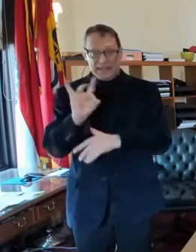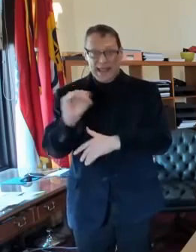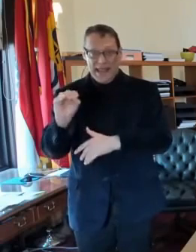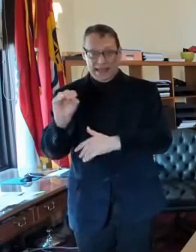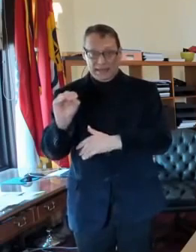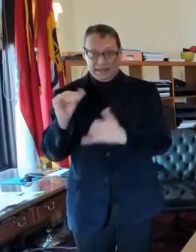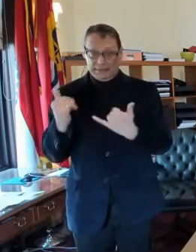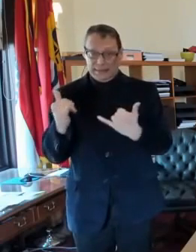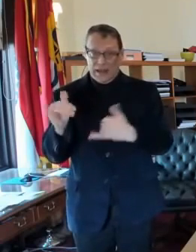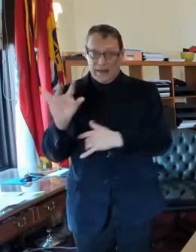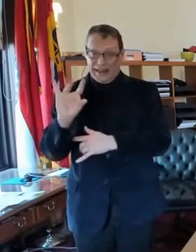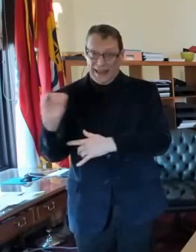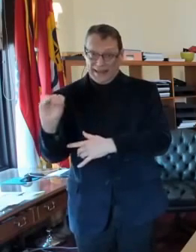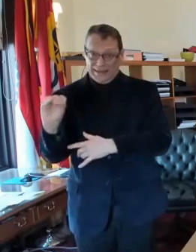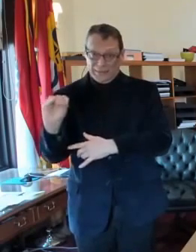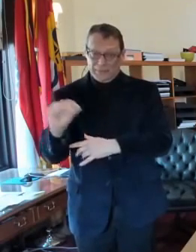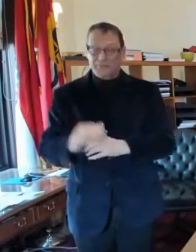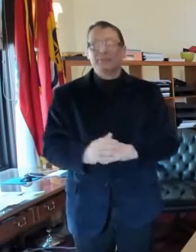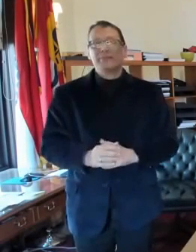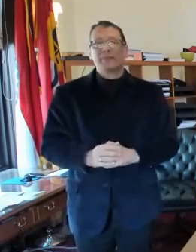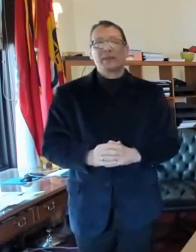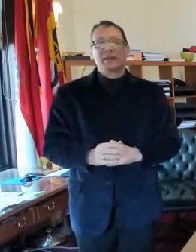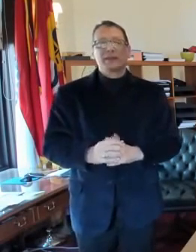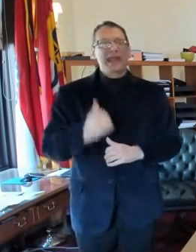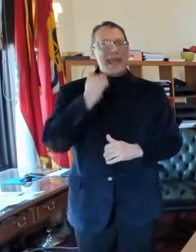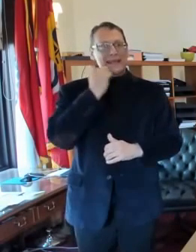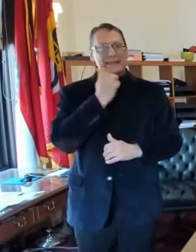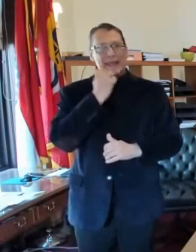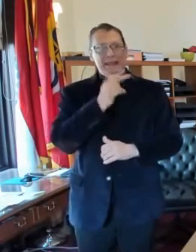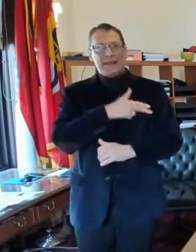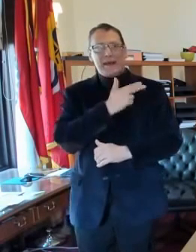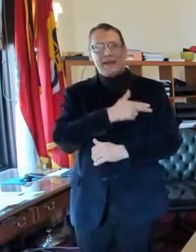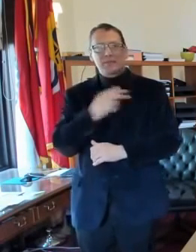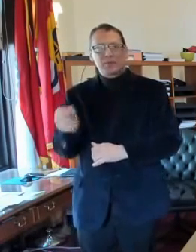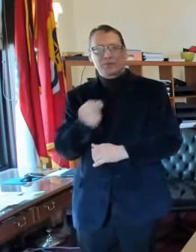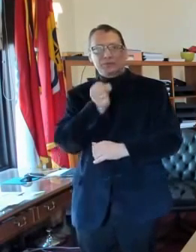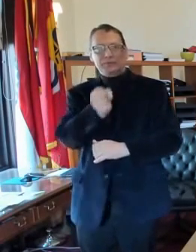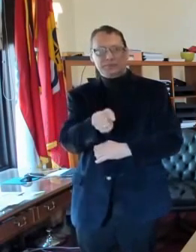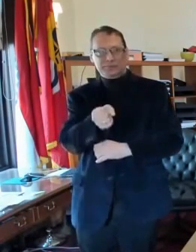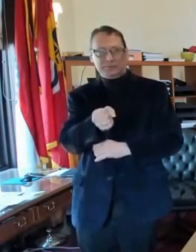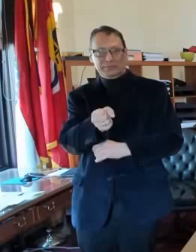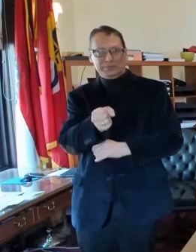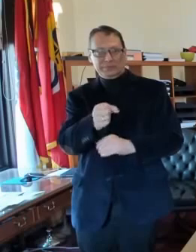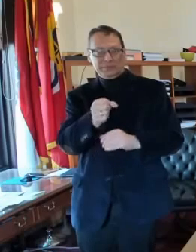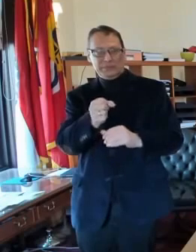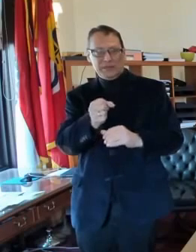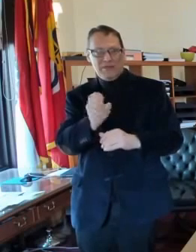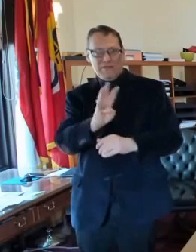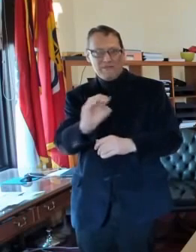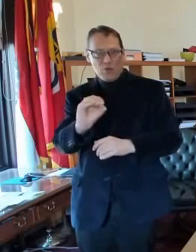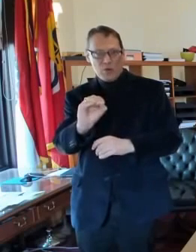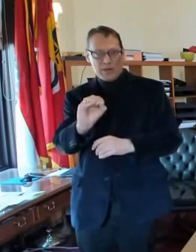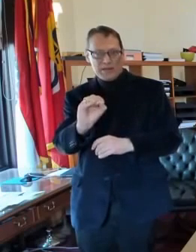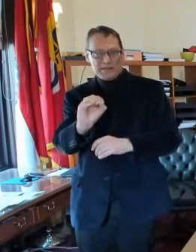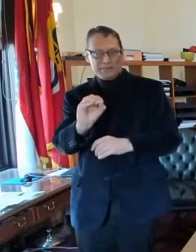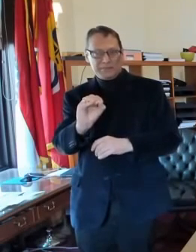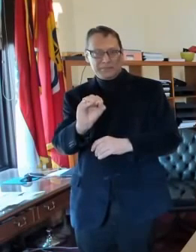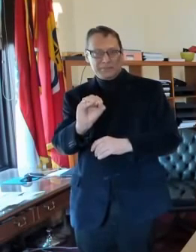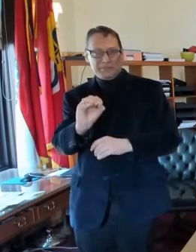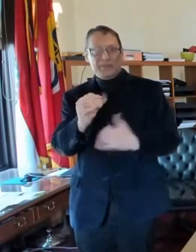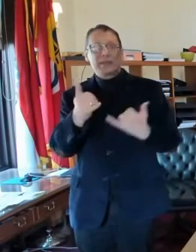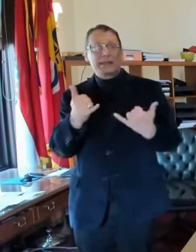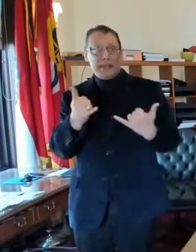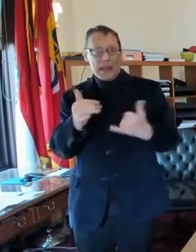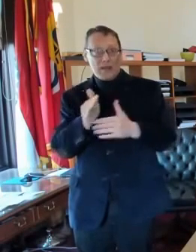right now. When we had daily hospital admissions in the region of 40, and we